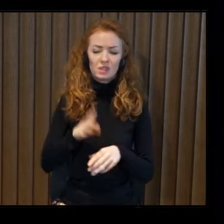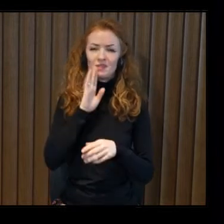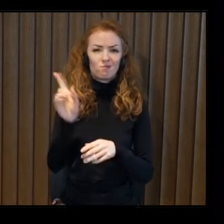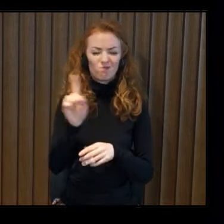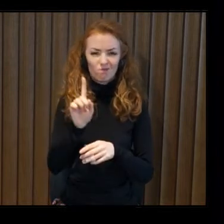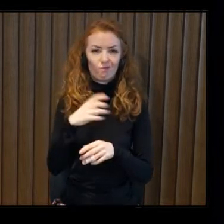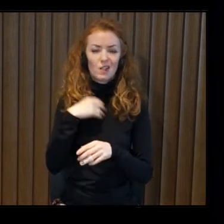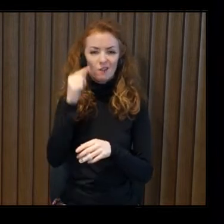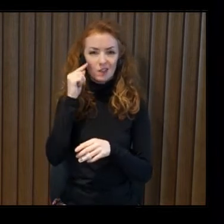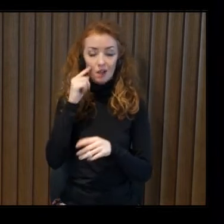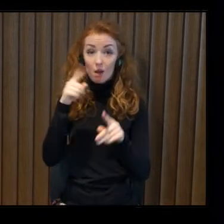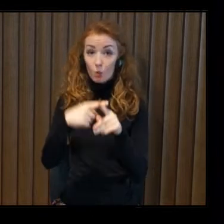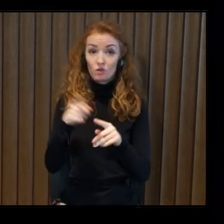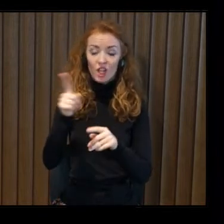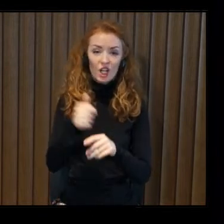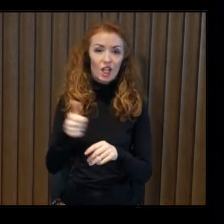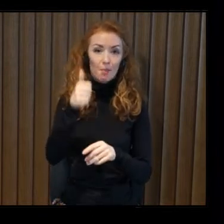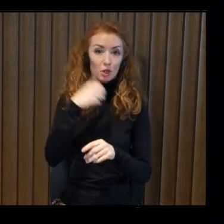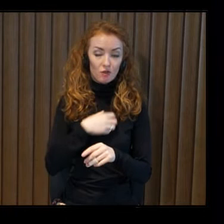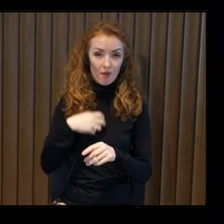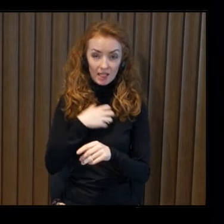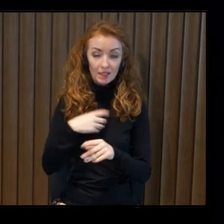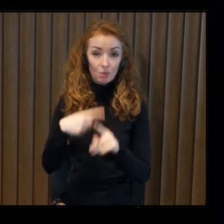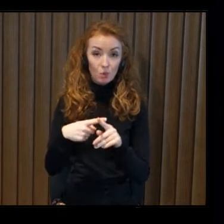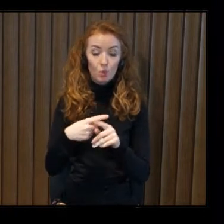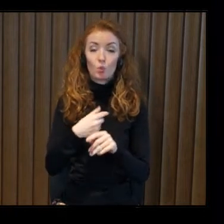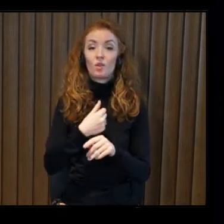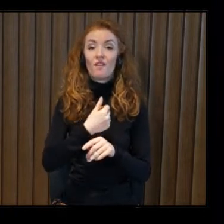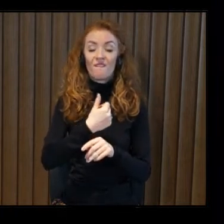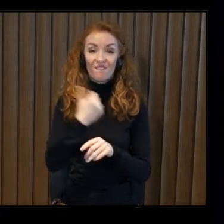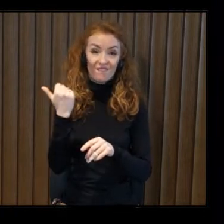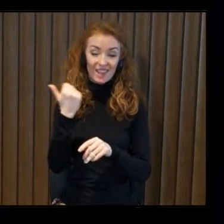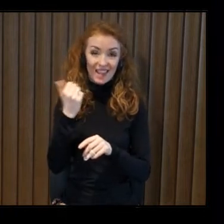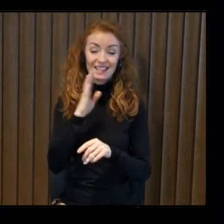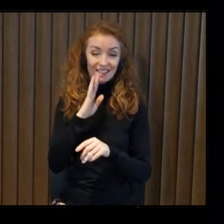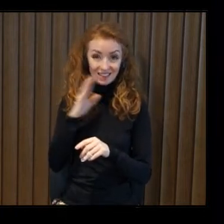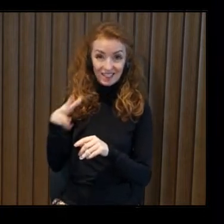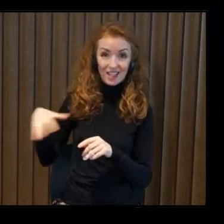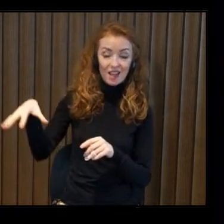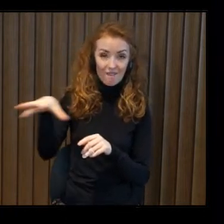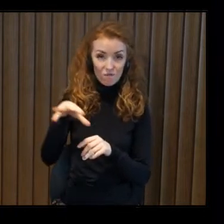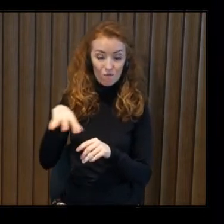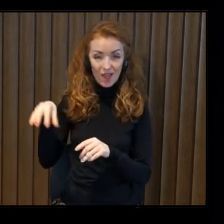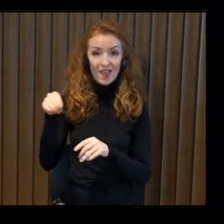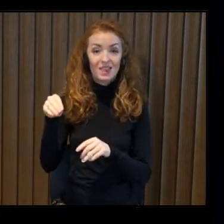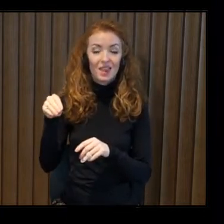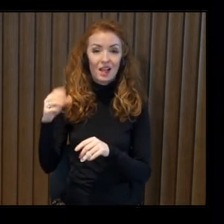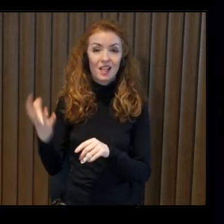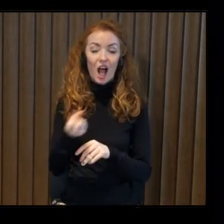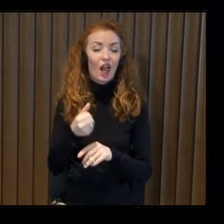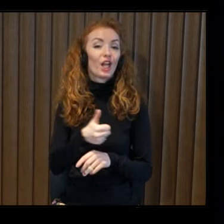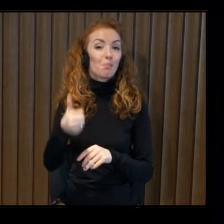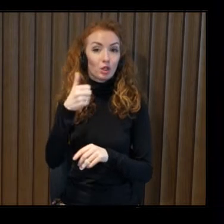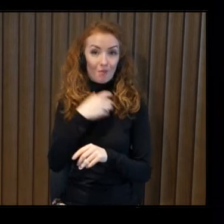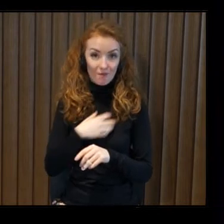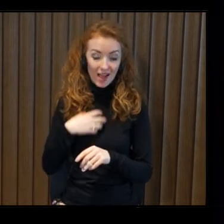will be very different than a man with a disability or a woman without a disability. So we have to take into